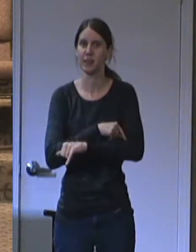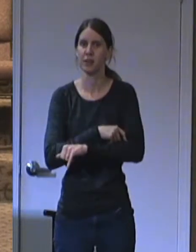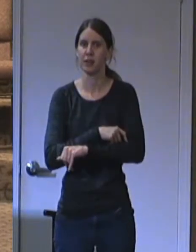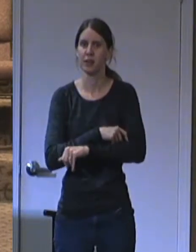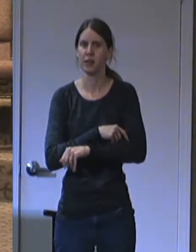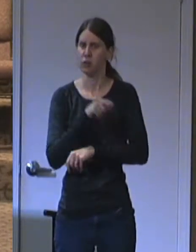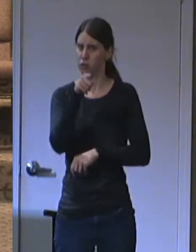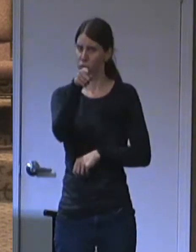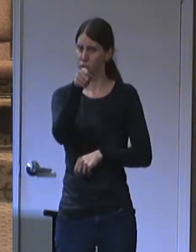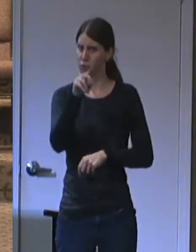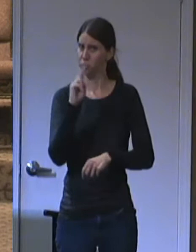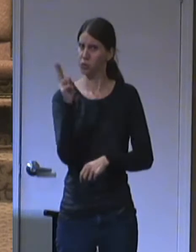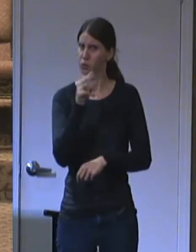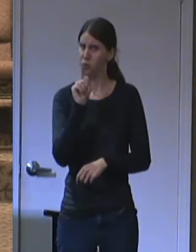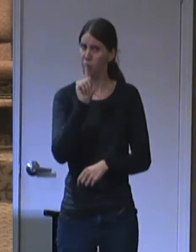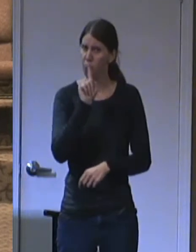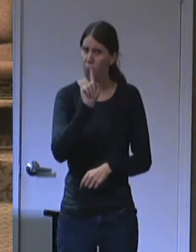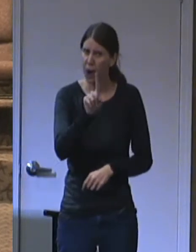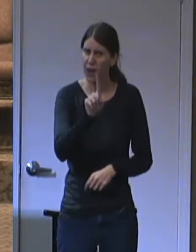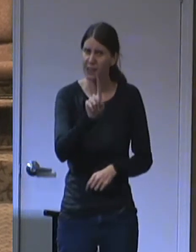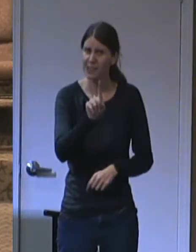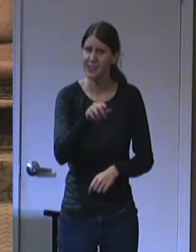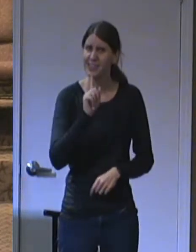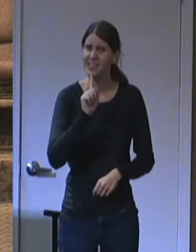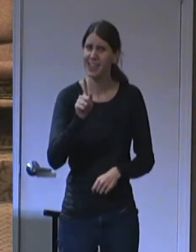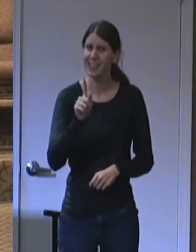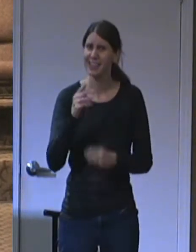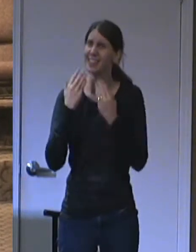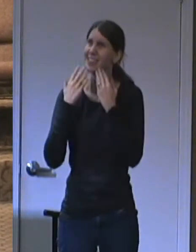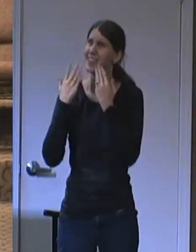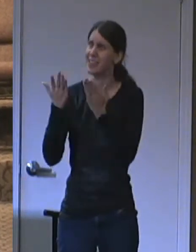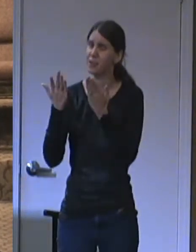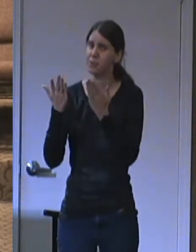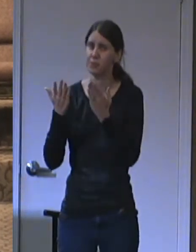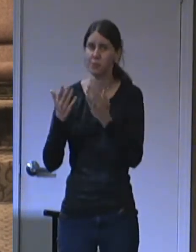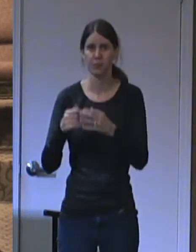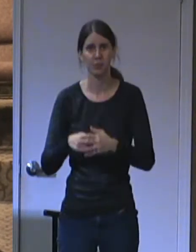Have you used one to say thank you?